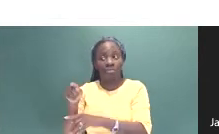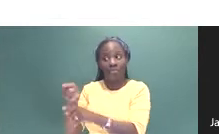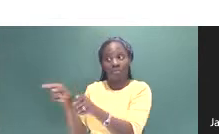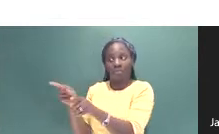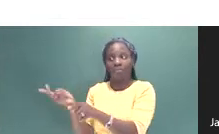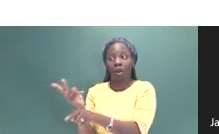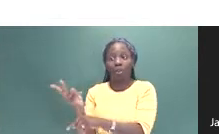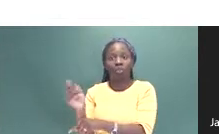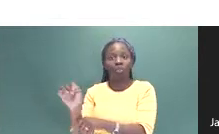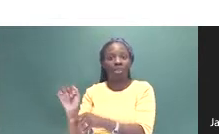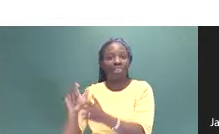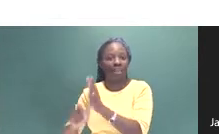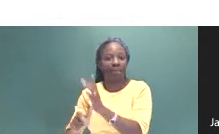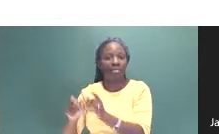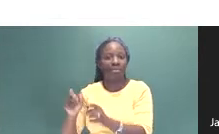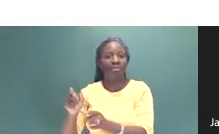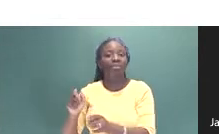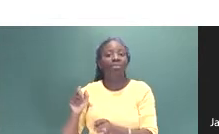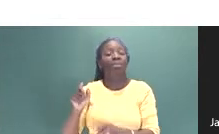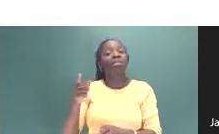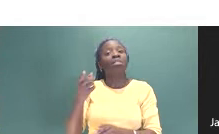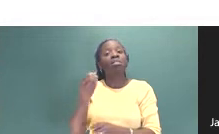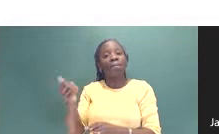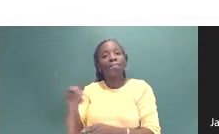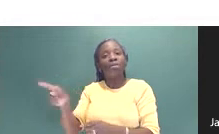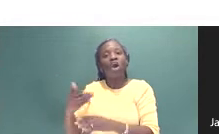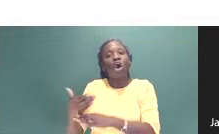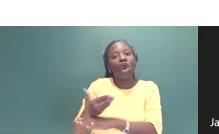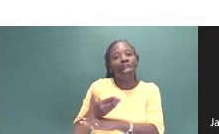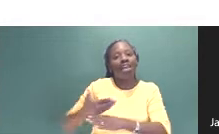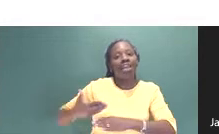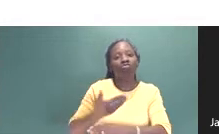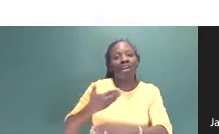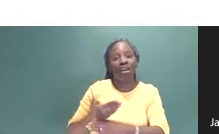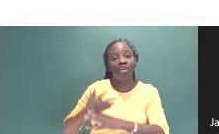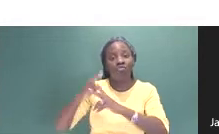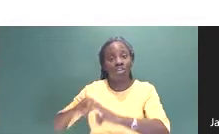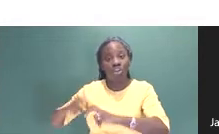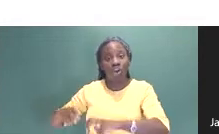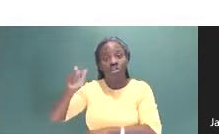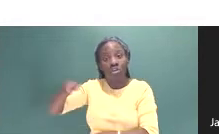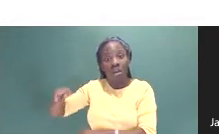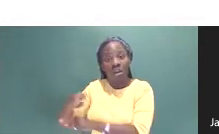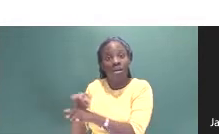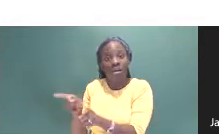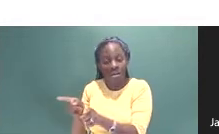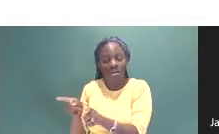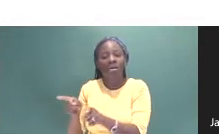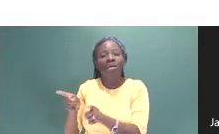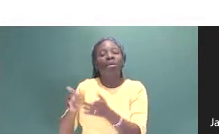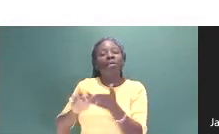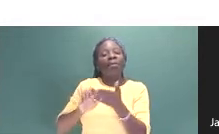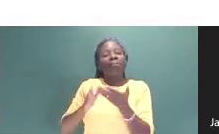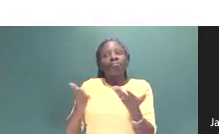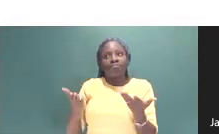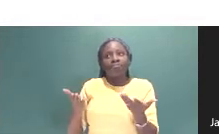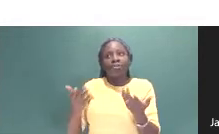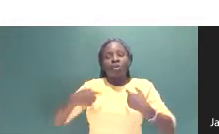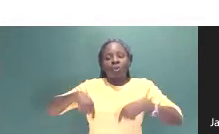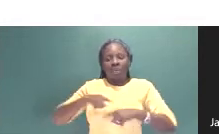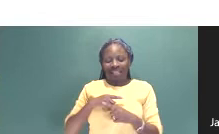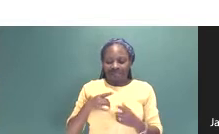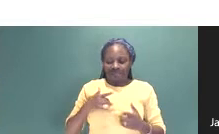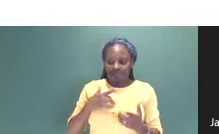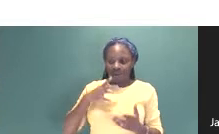And several of these were early career researchers. And so we wanted to not only get